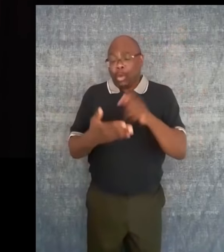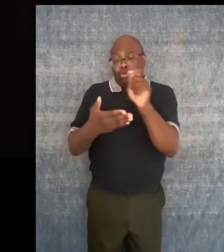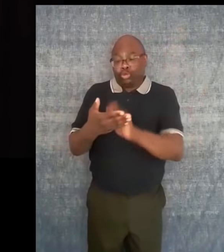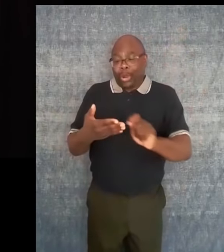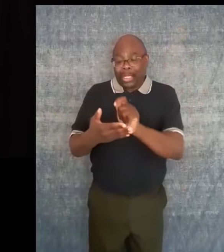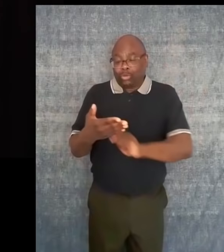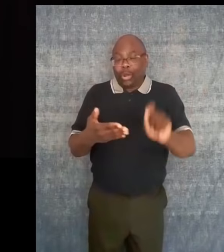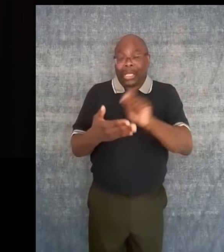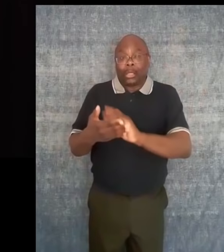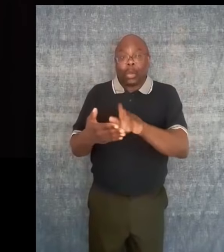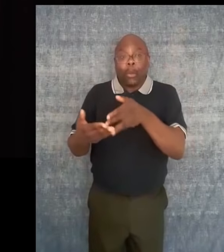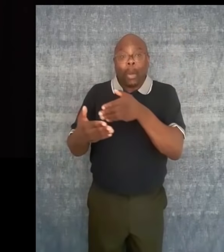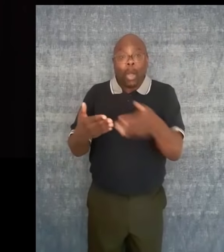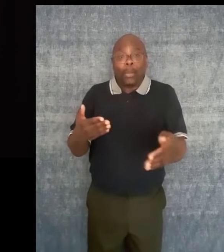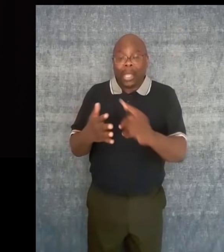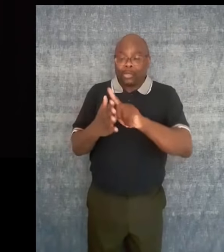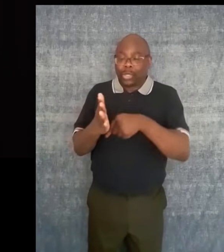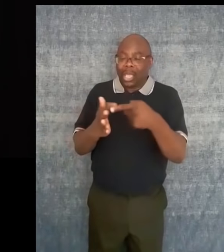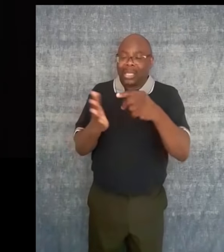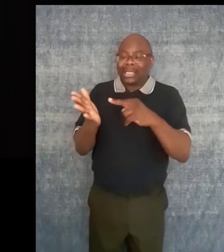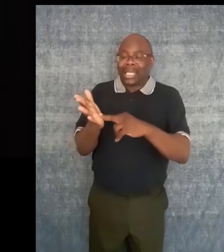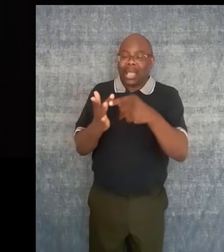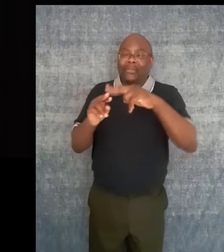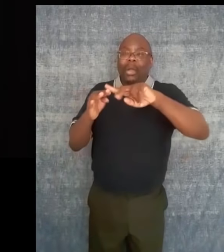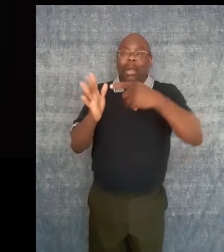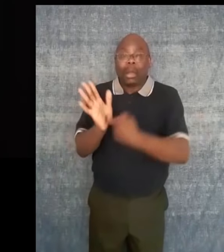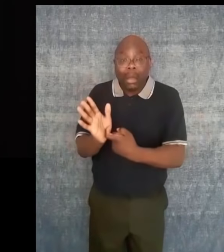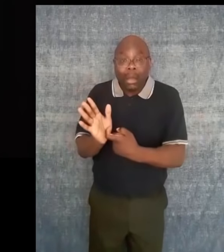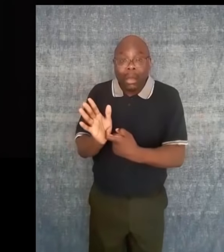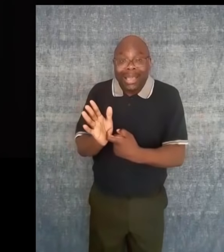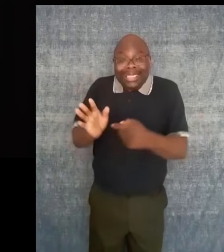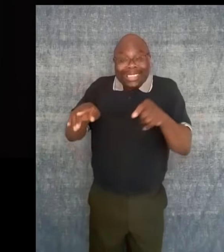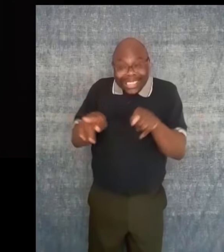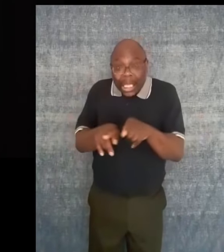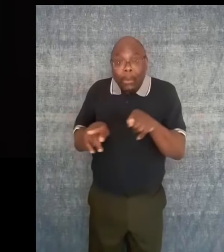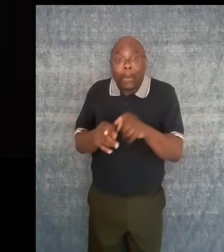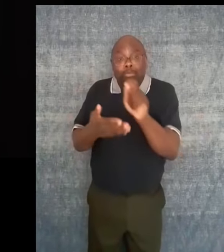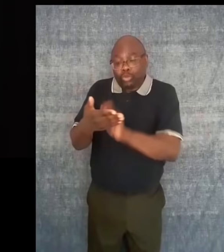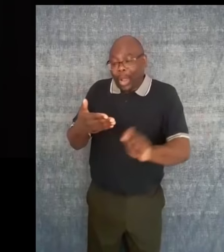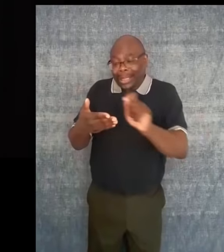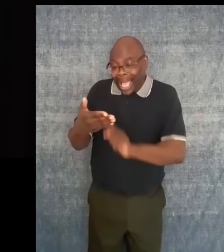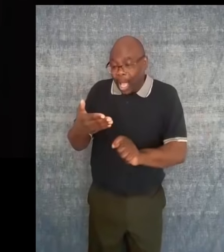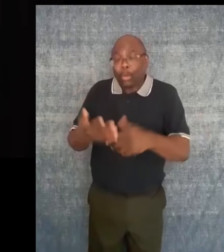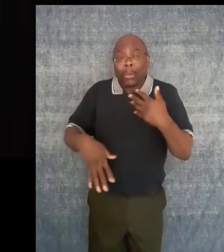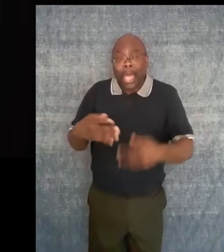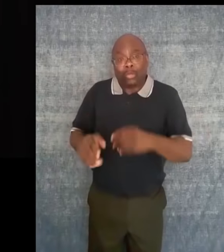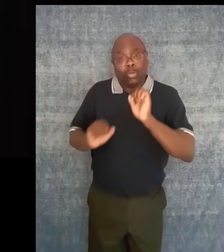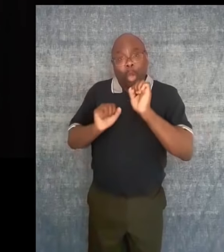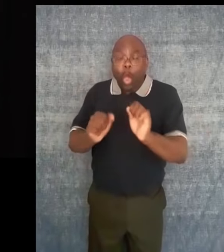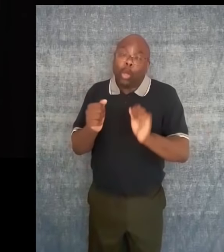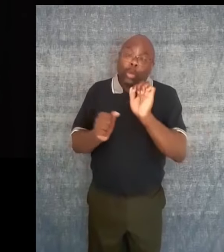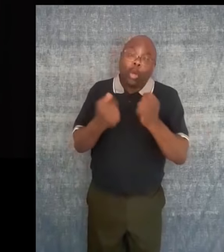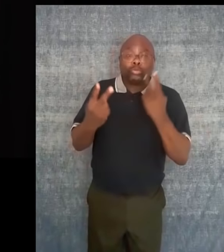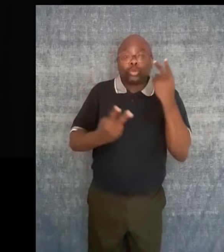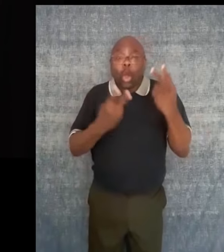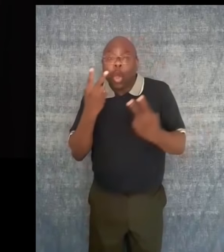like Jennifer wrote is another way of taking our pain to God. You might like to write down a poem of your own or a song of your